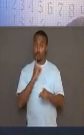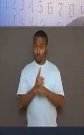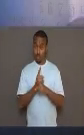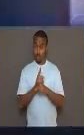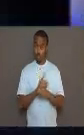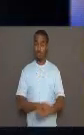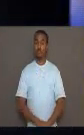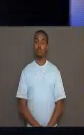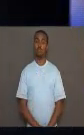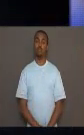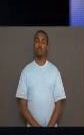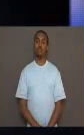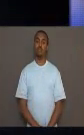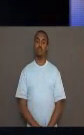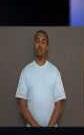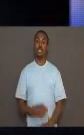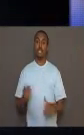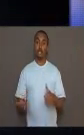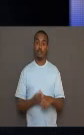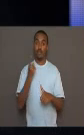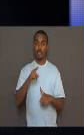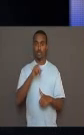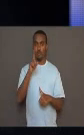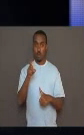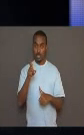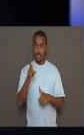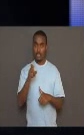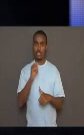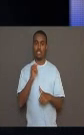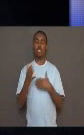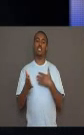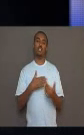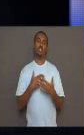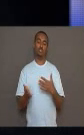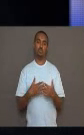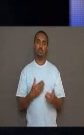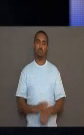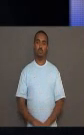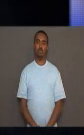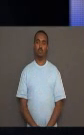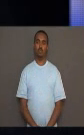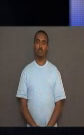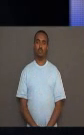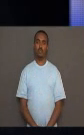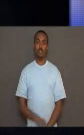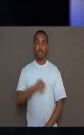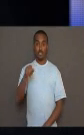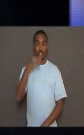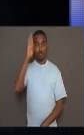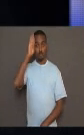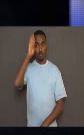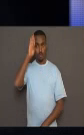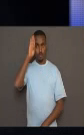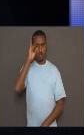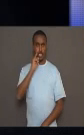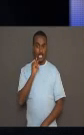correct? The first question is an easy one. James Bond is